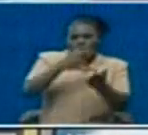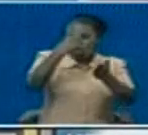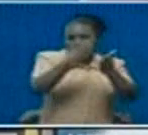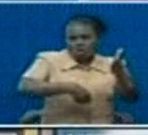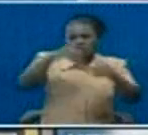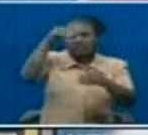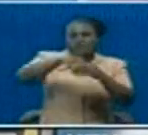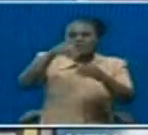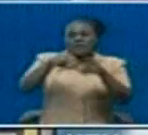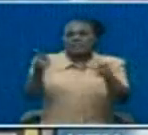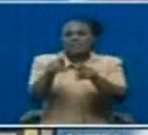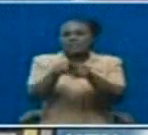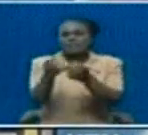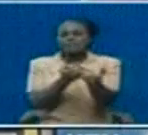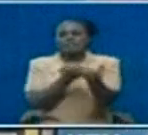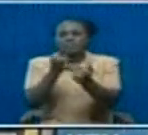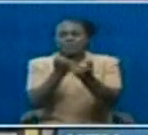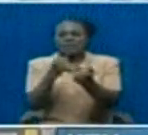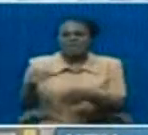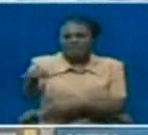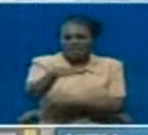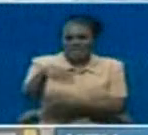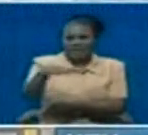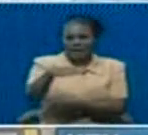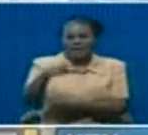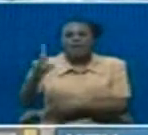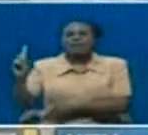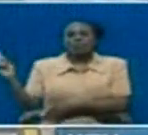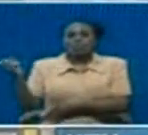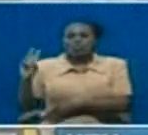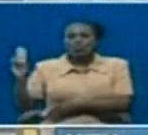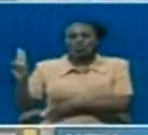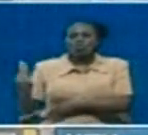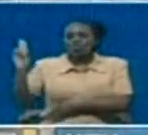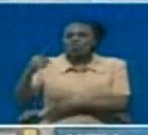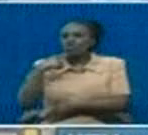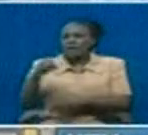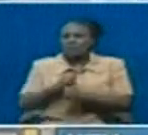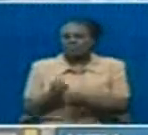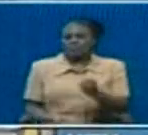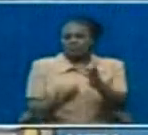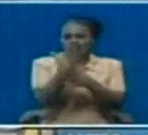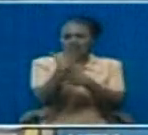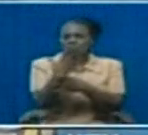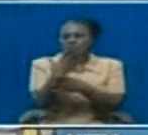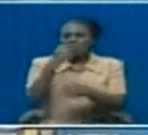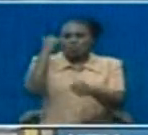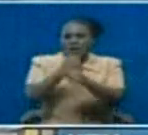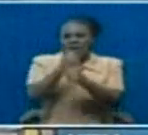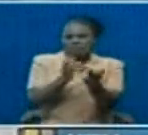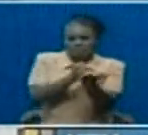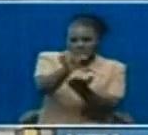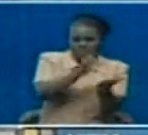and trading destination. The president was speaking during the launch of the annuity framework for financing